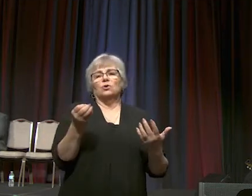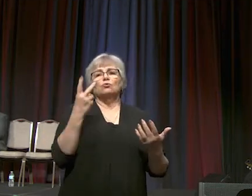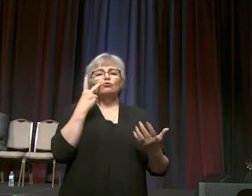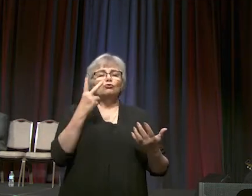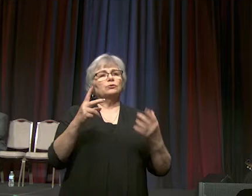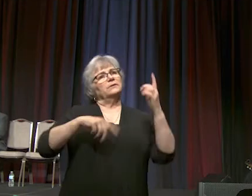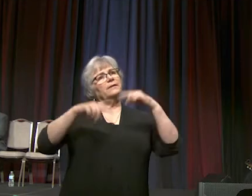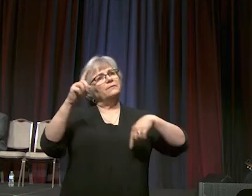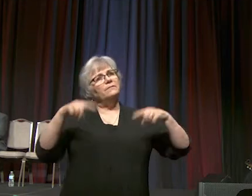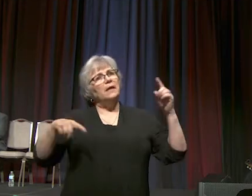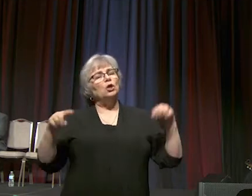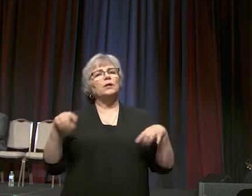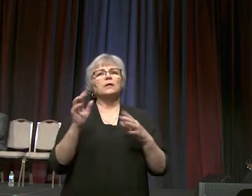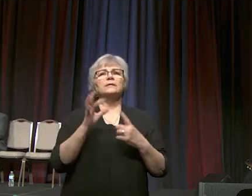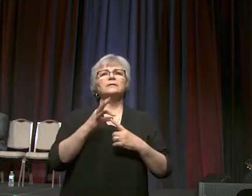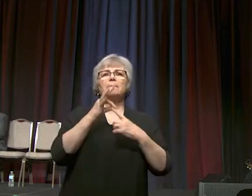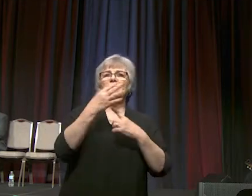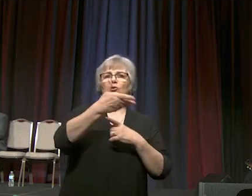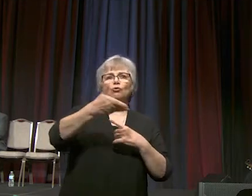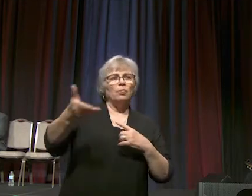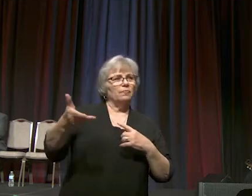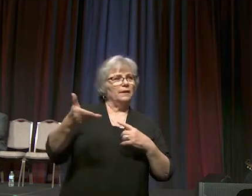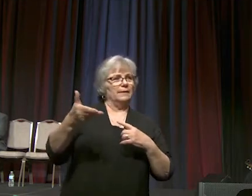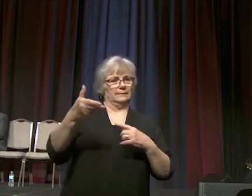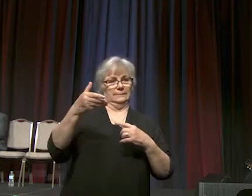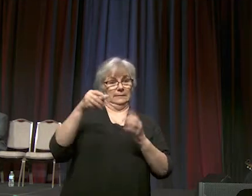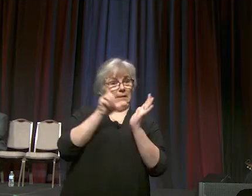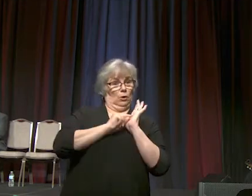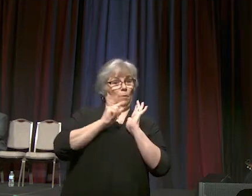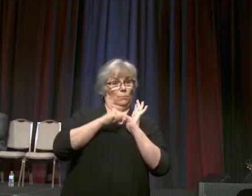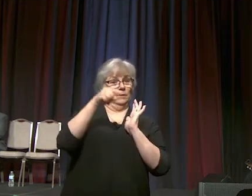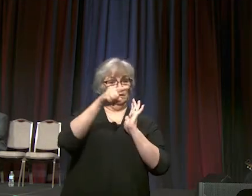various special things that are in here.